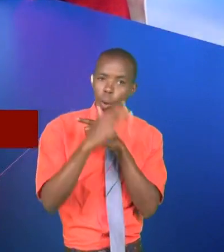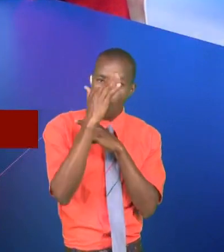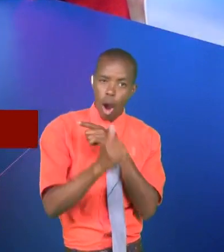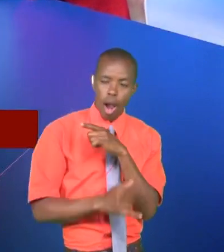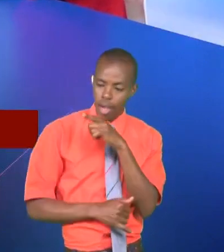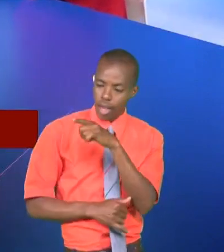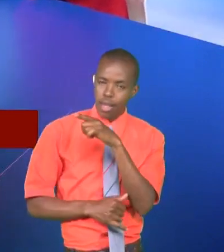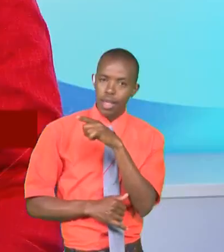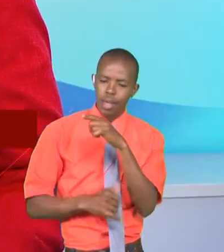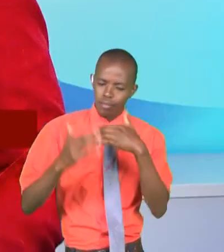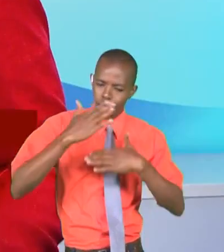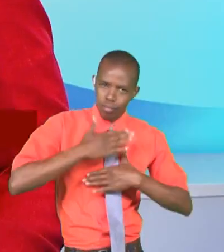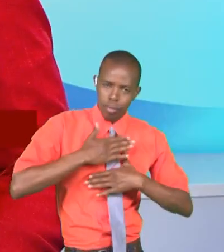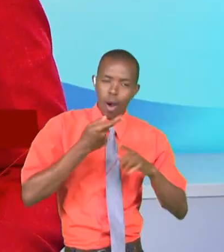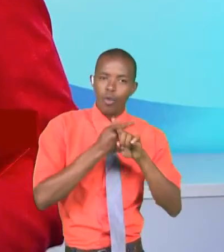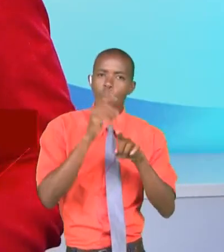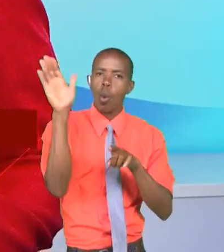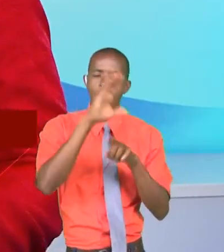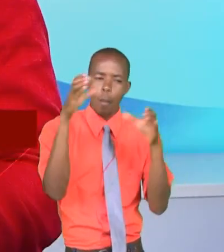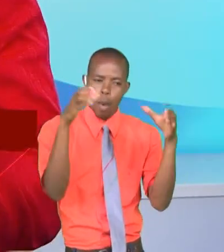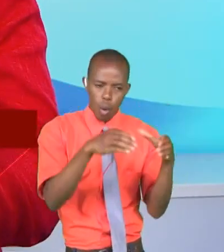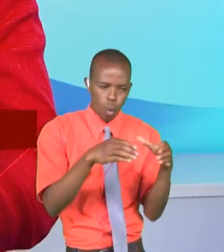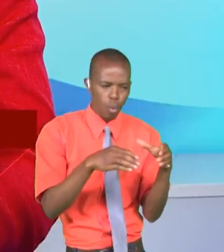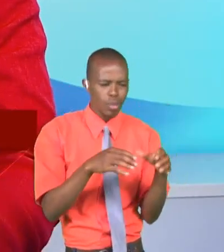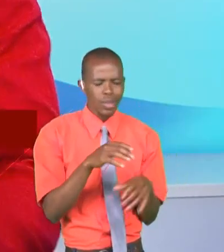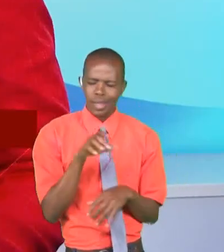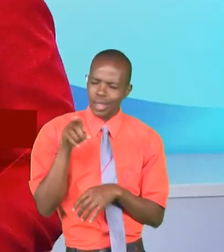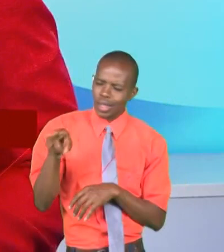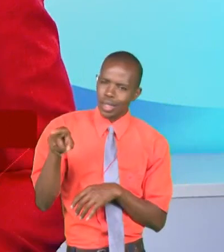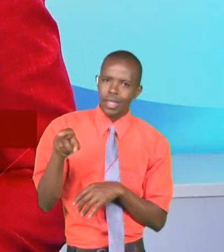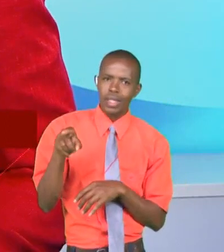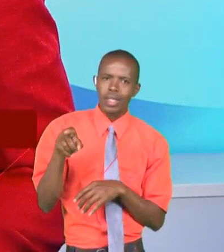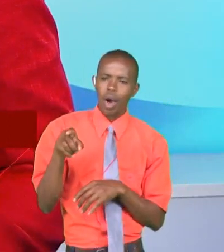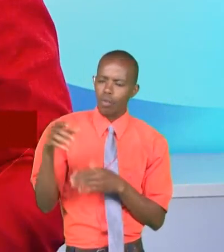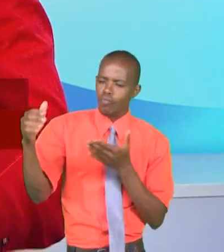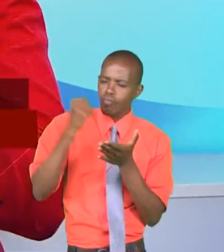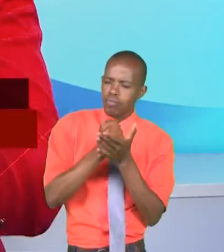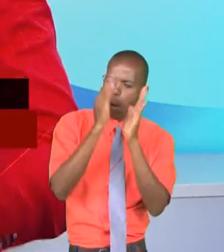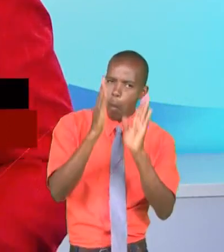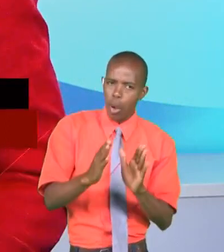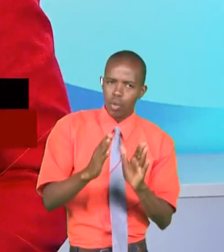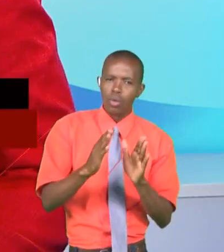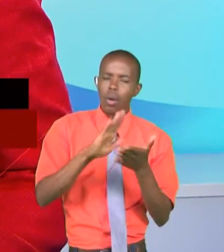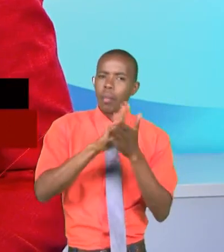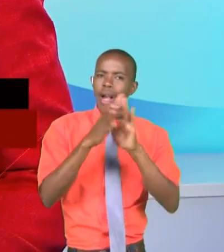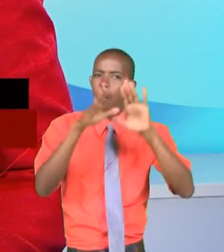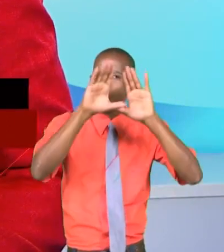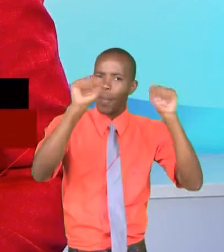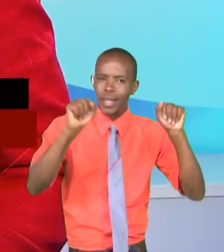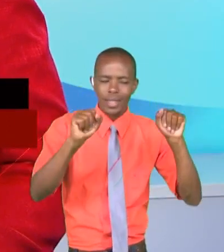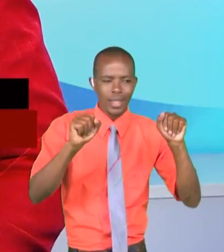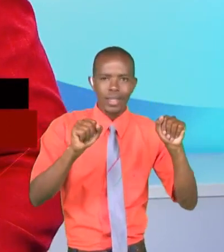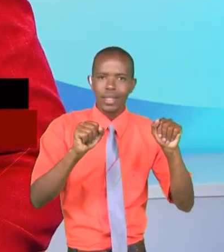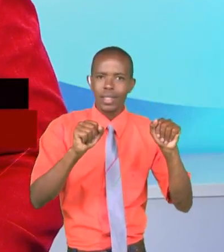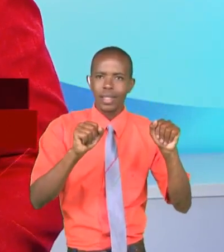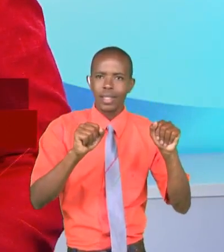he's, Mheshimiwa, he's from Wiper, he's fronting his candidate that he will be the president. He's saying and that if